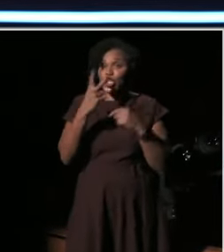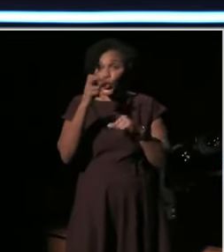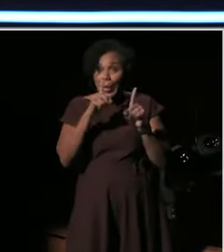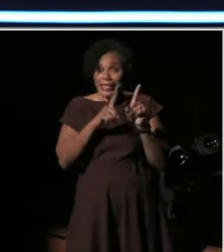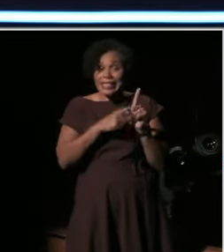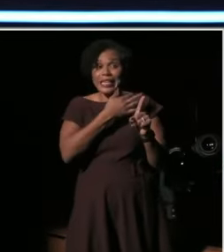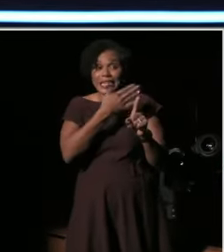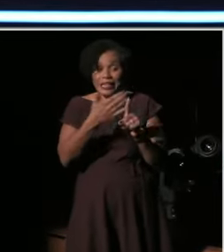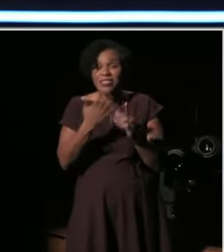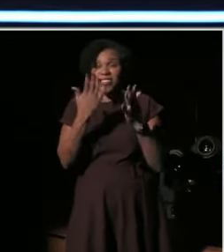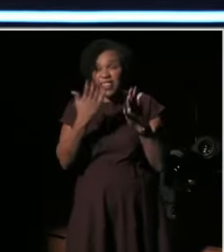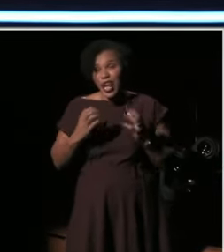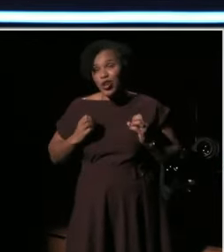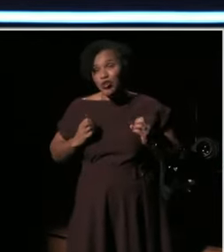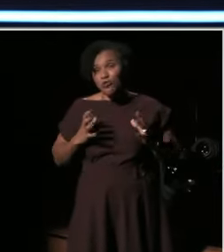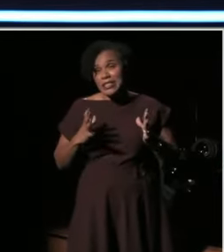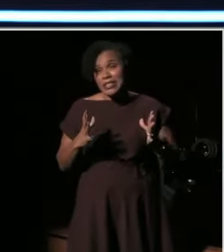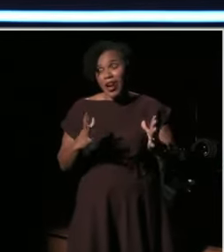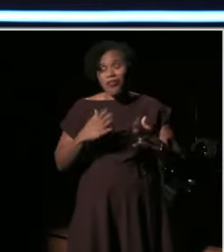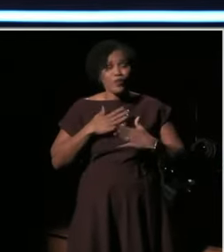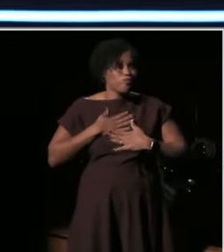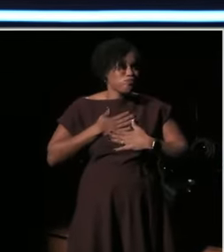retiring.